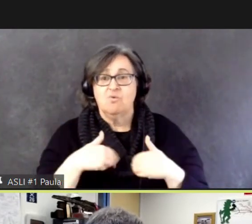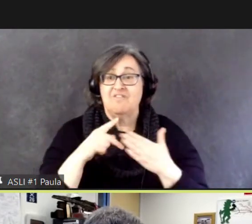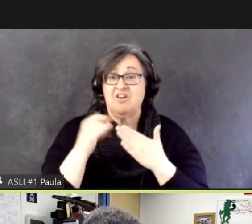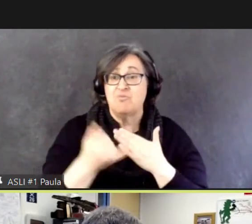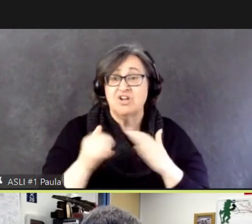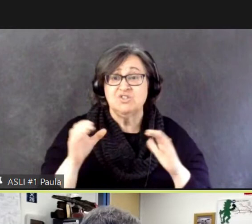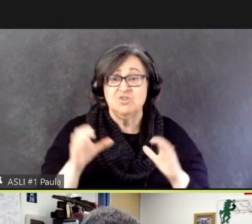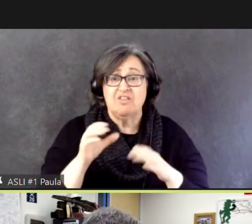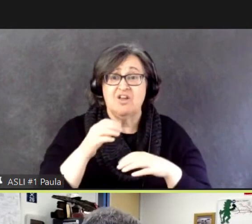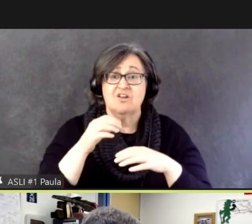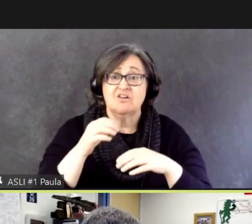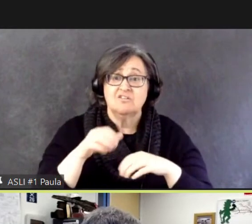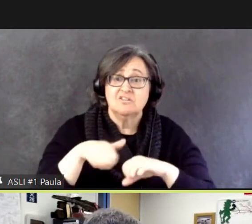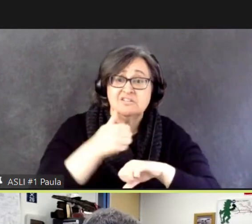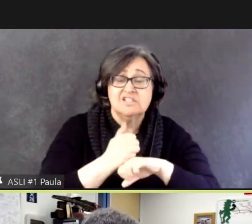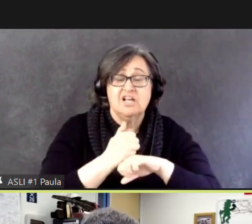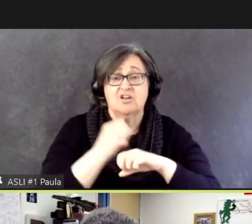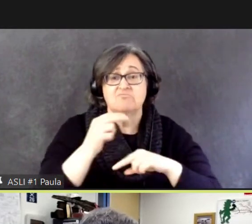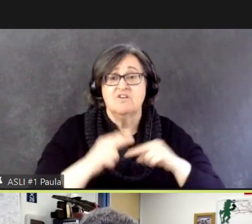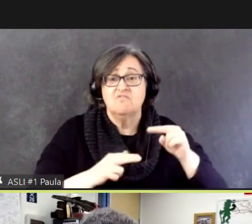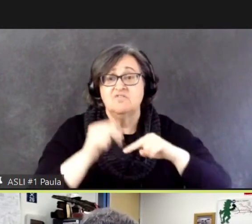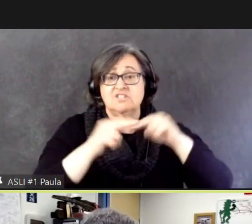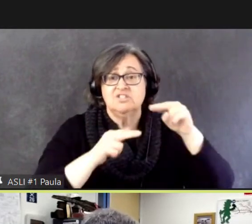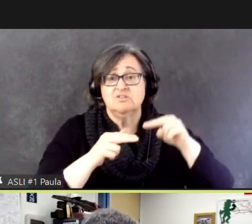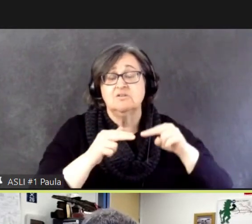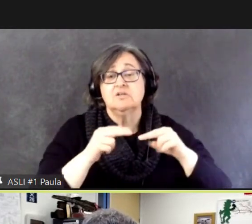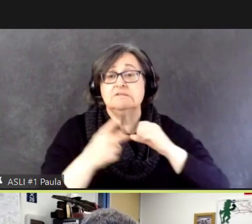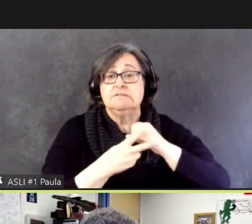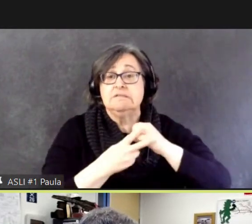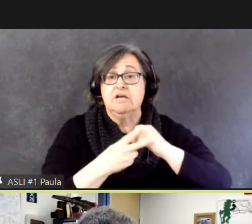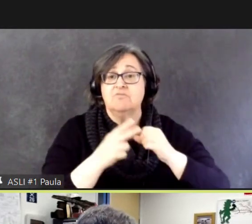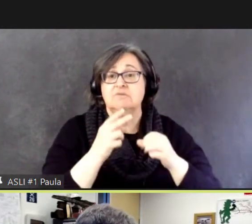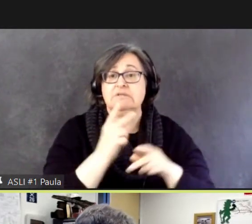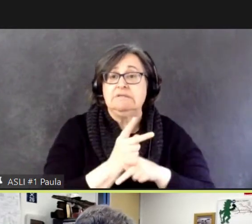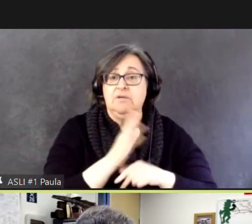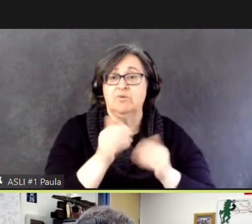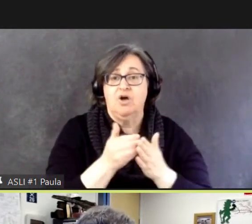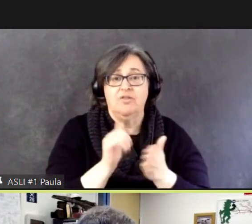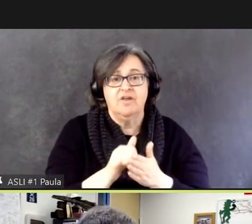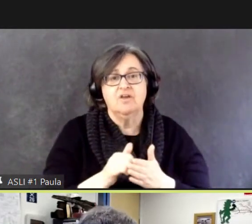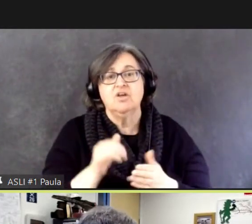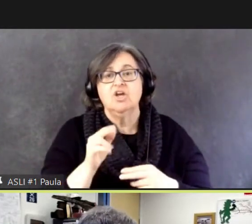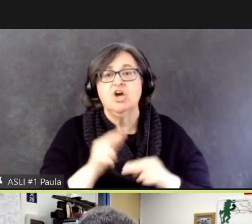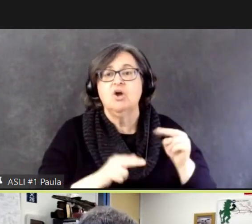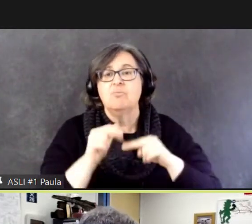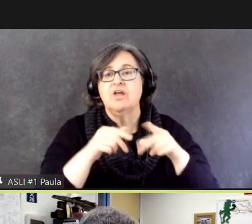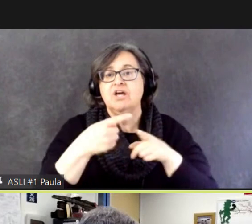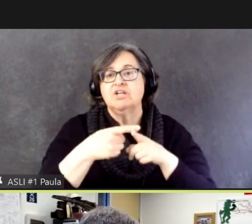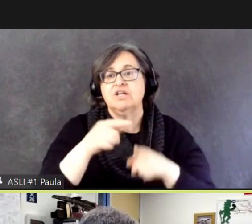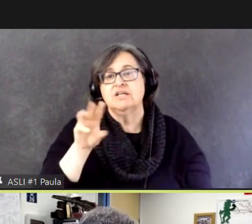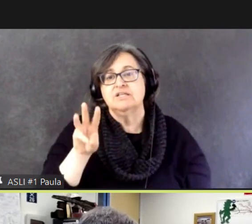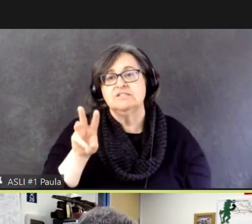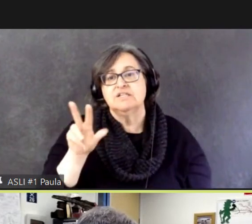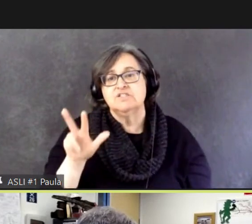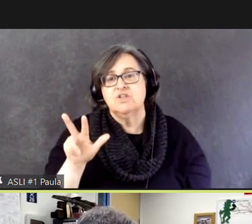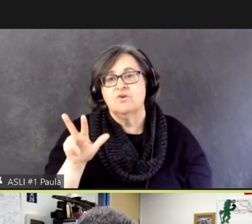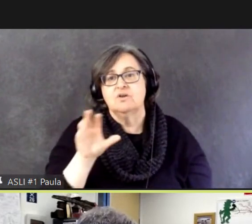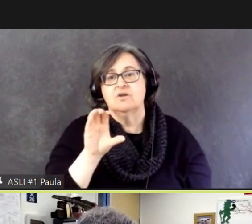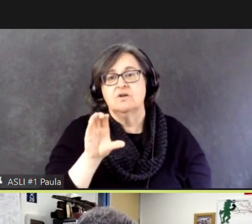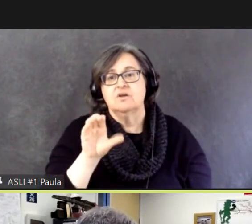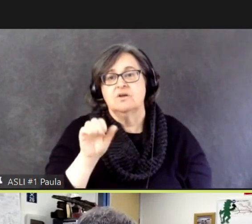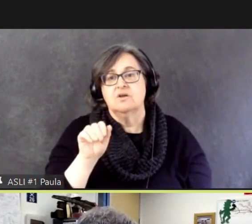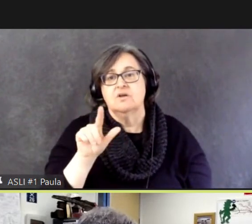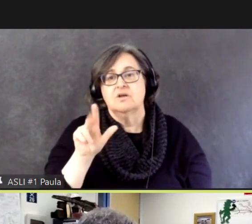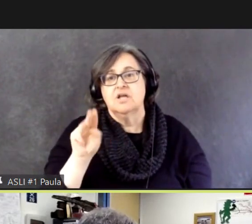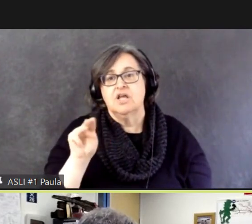them to create a facility to be able to house that and make it efficient and meaningful. We're building this at 63rd and Calumet, which is a rail